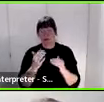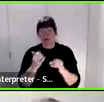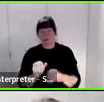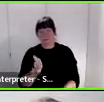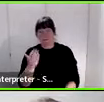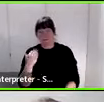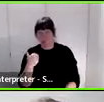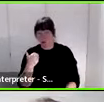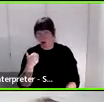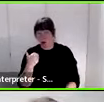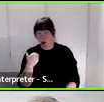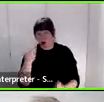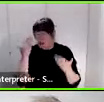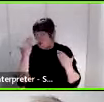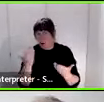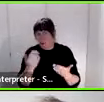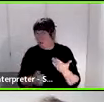just